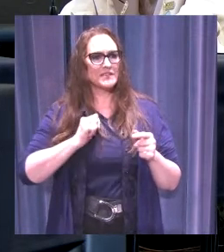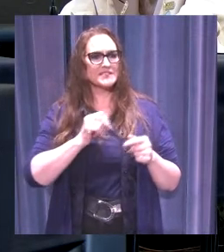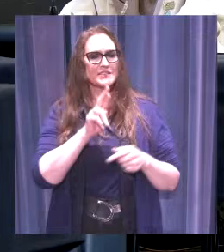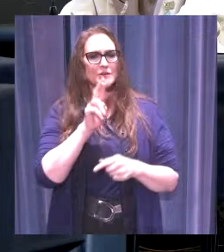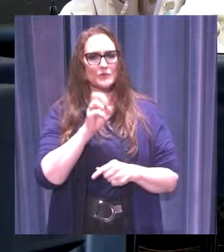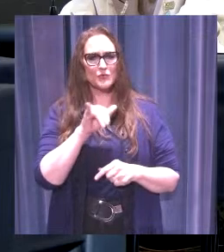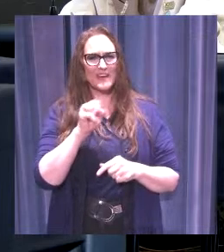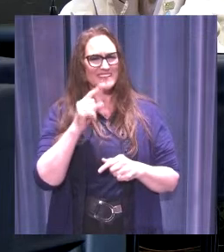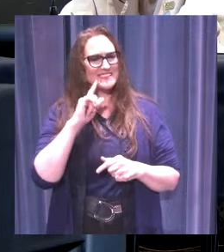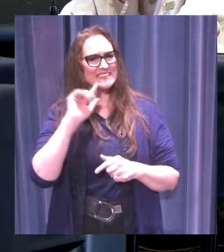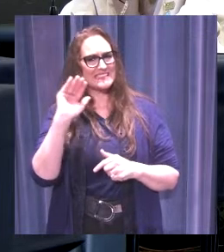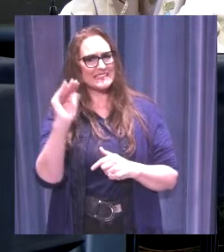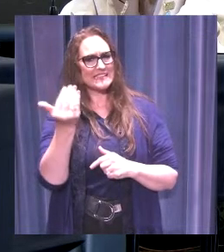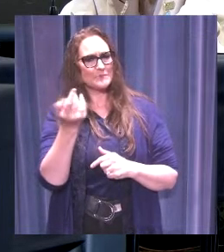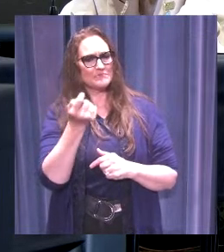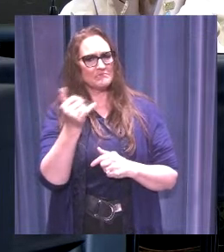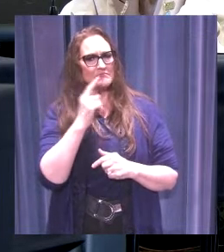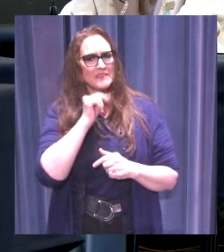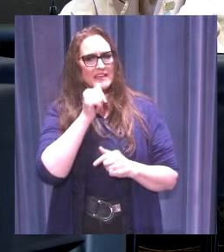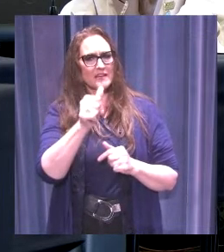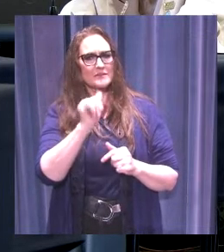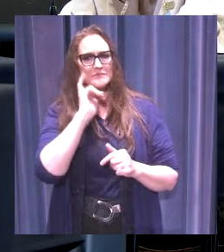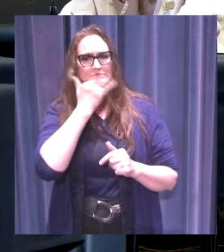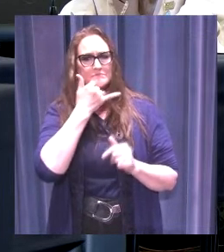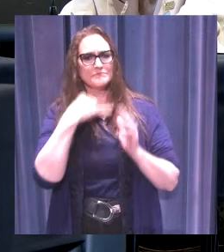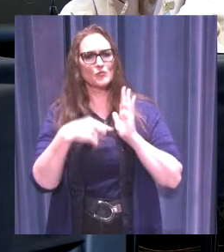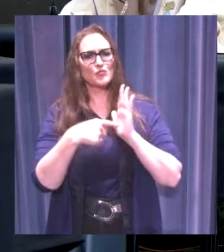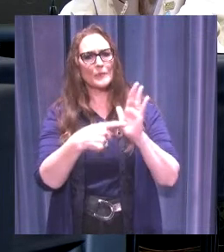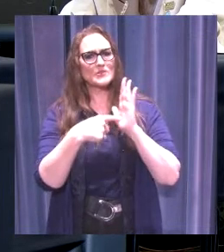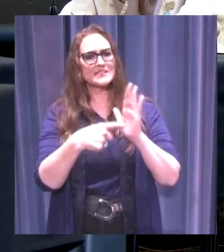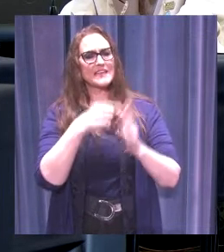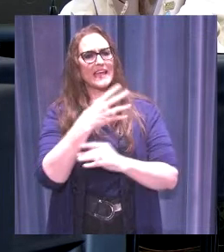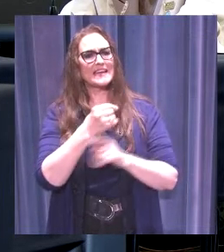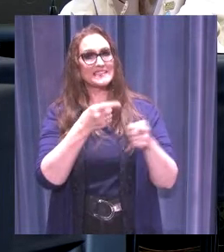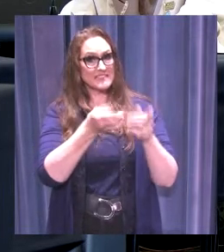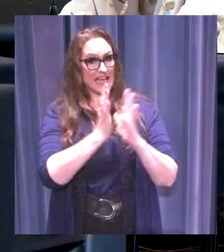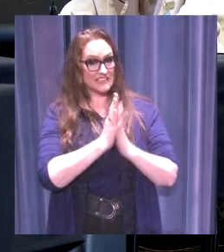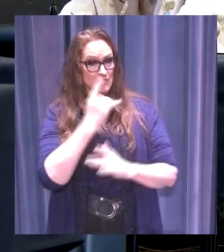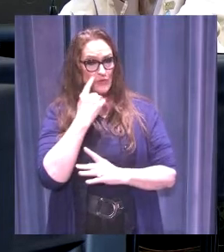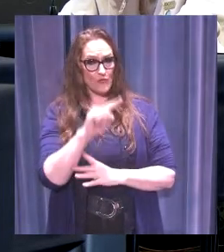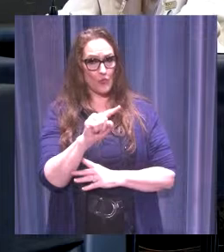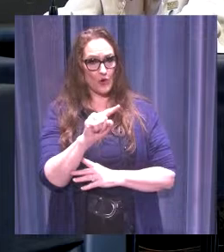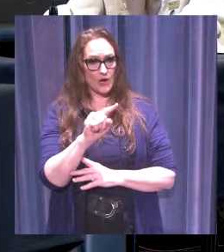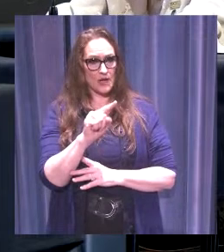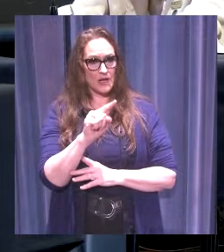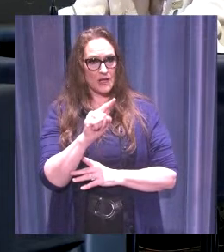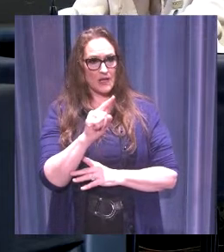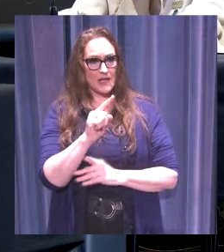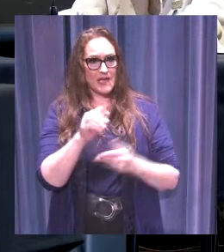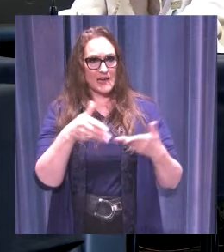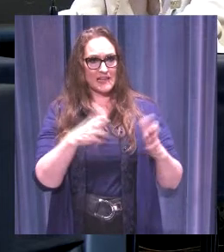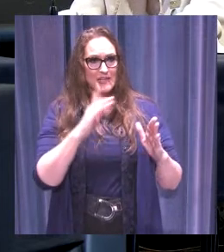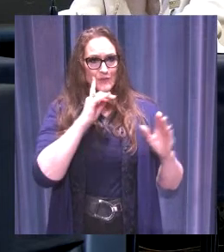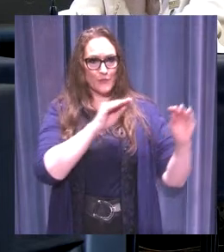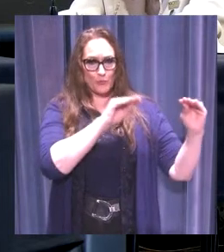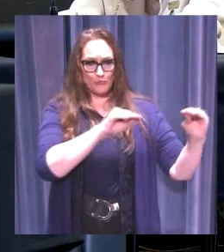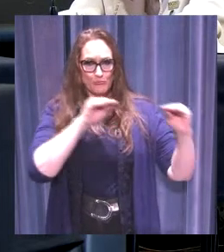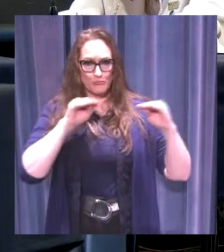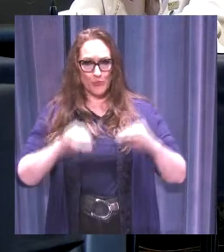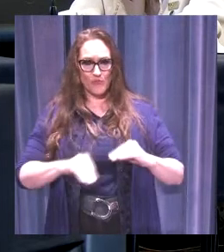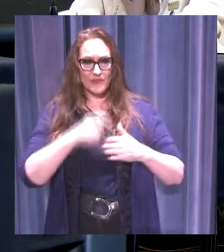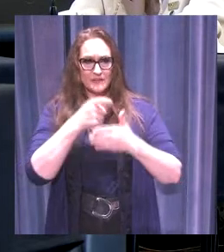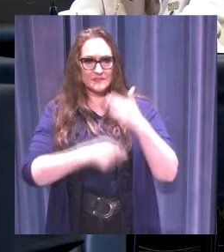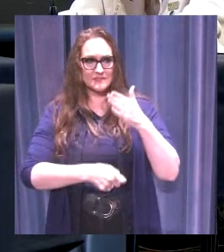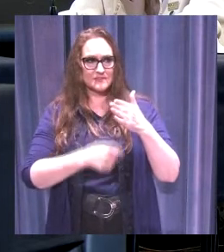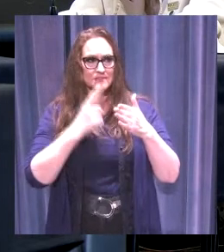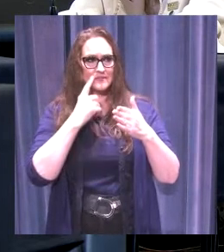I mean, this seems a bit like a misrepresentation, and to be asking for an allowance for moving expenses to